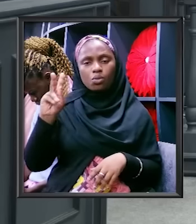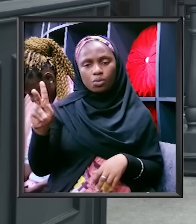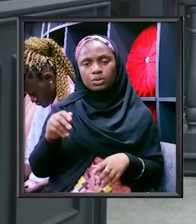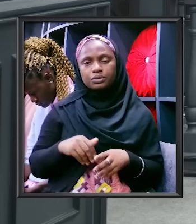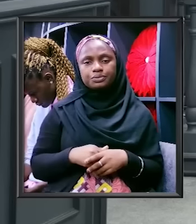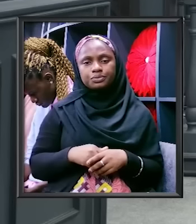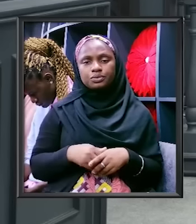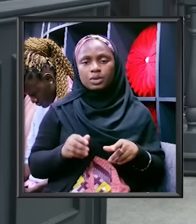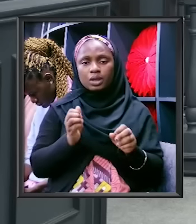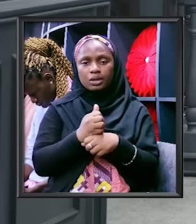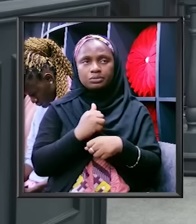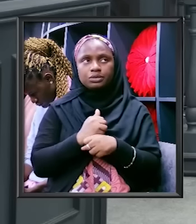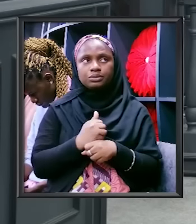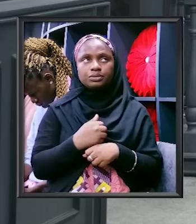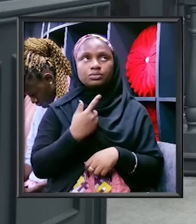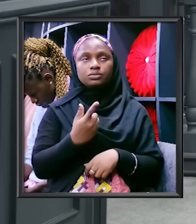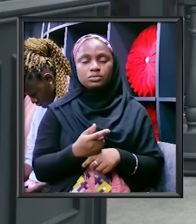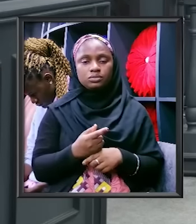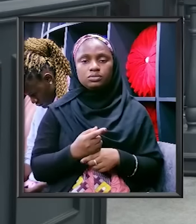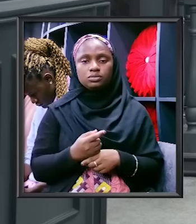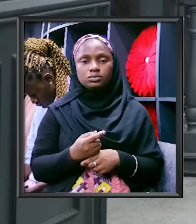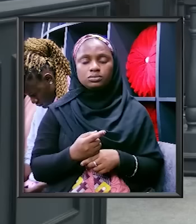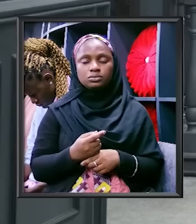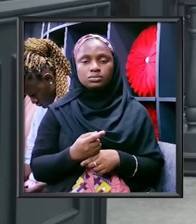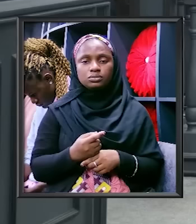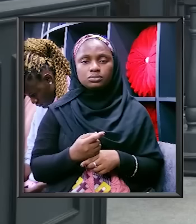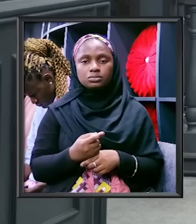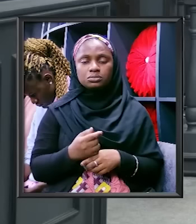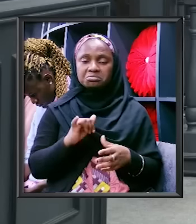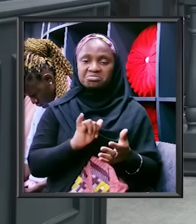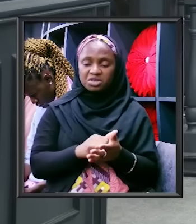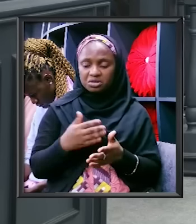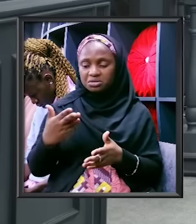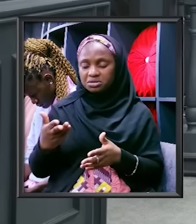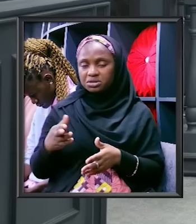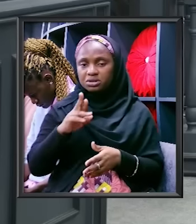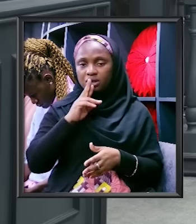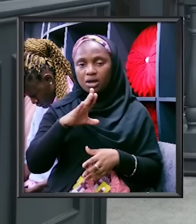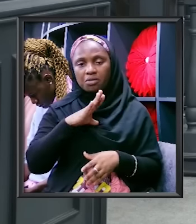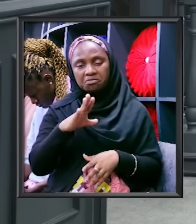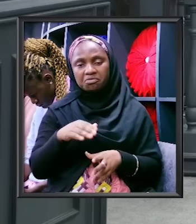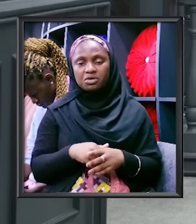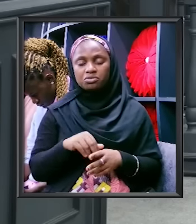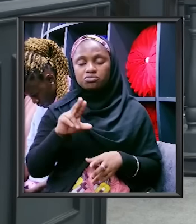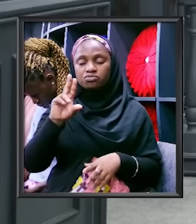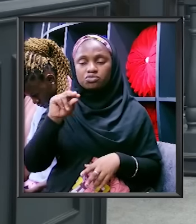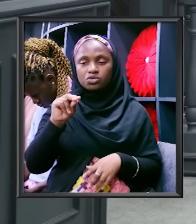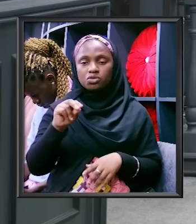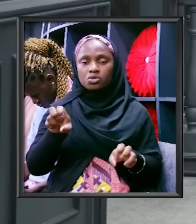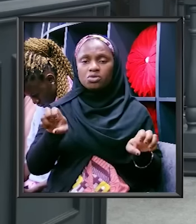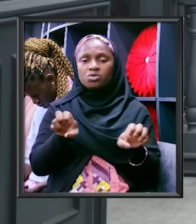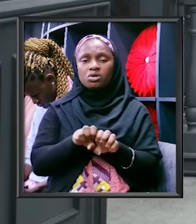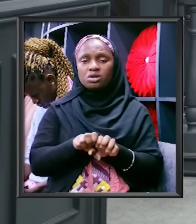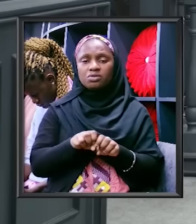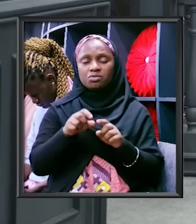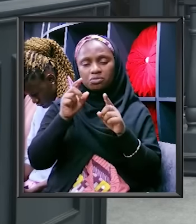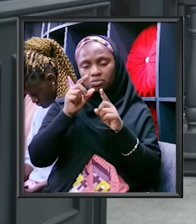Make people know they deceive them. They deceive them inside villa. See, things, they move. Even rice where then they